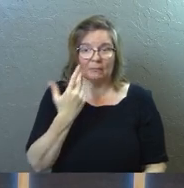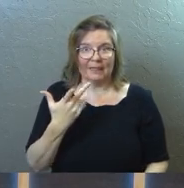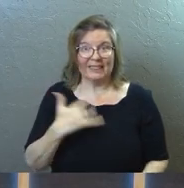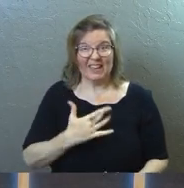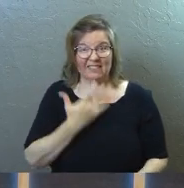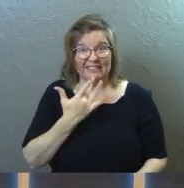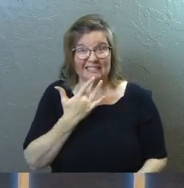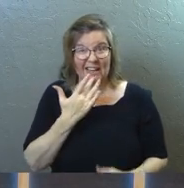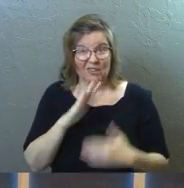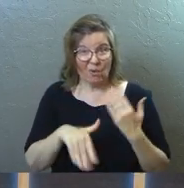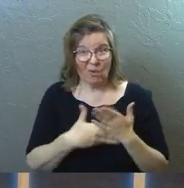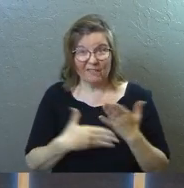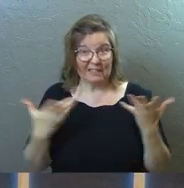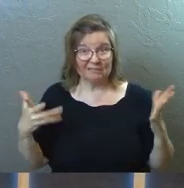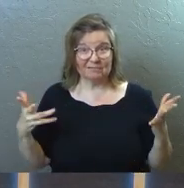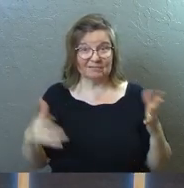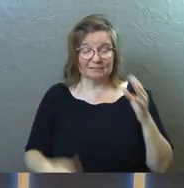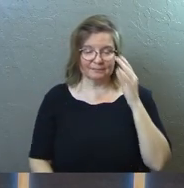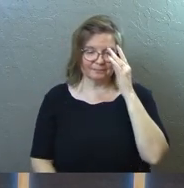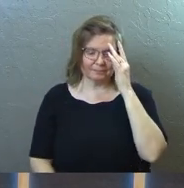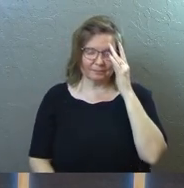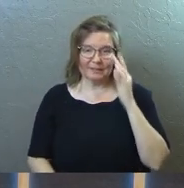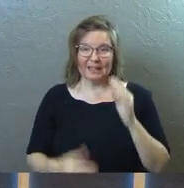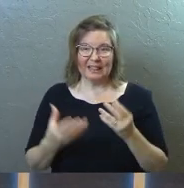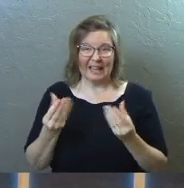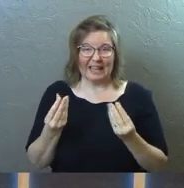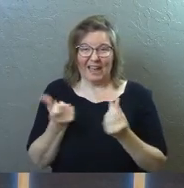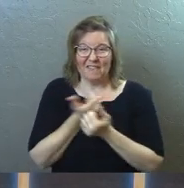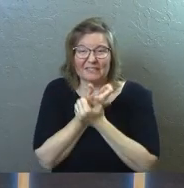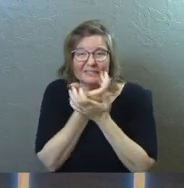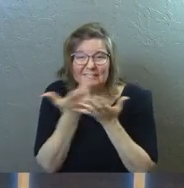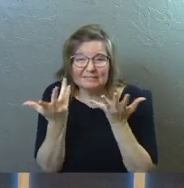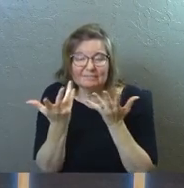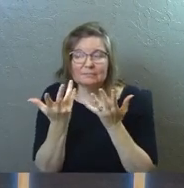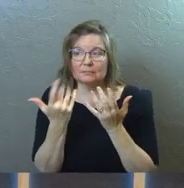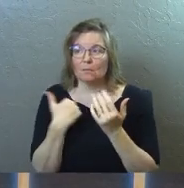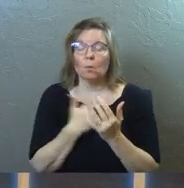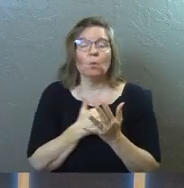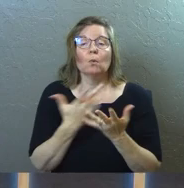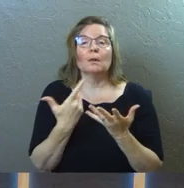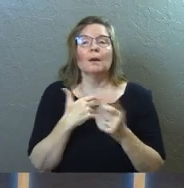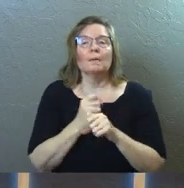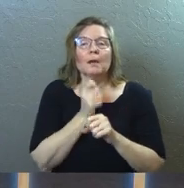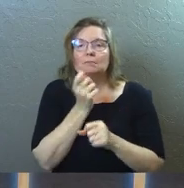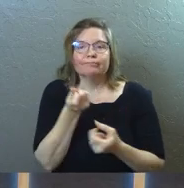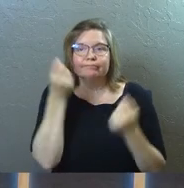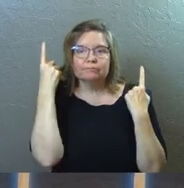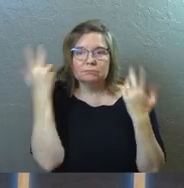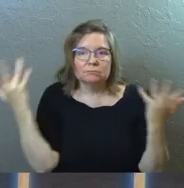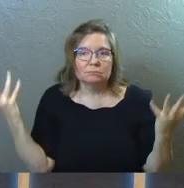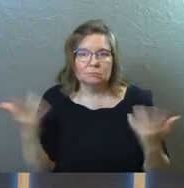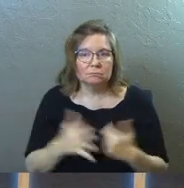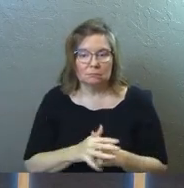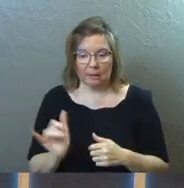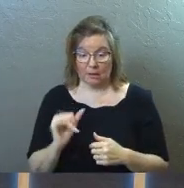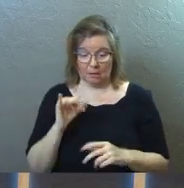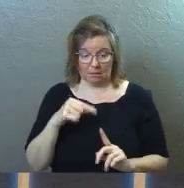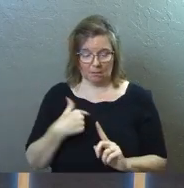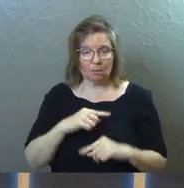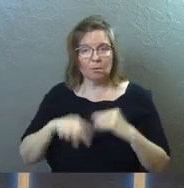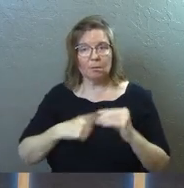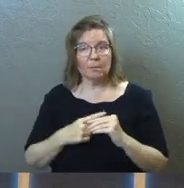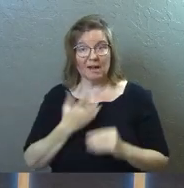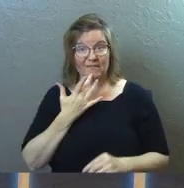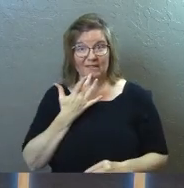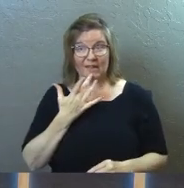Like, they've tasted all of it. Like, texture, everything. Like it makes no sense. Like, if this was